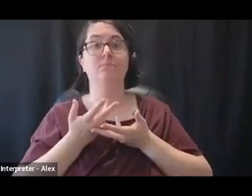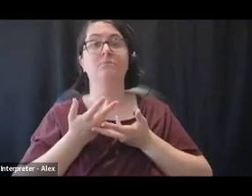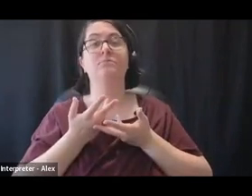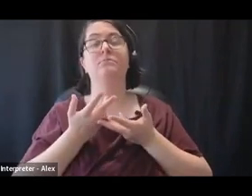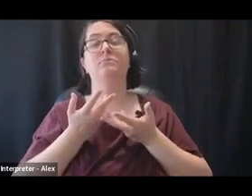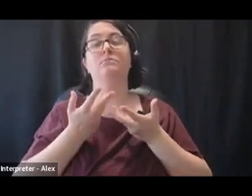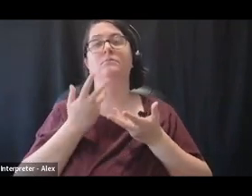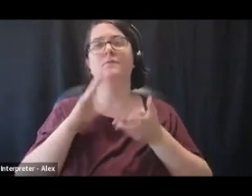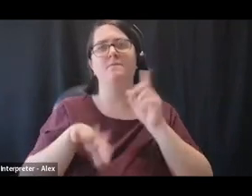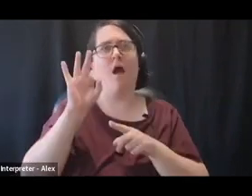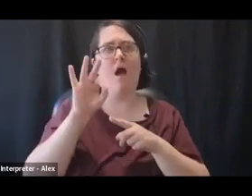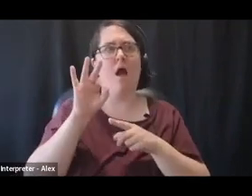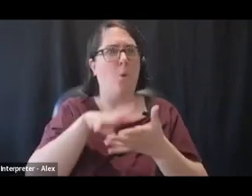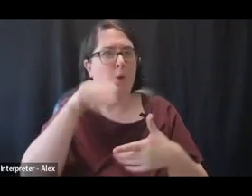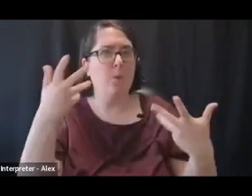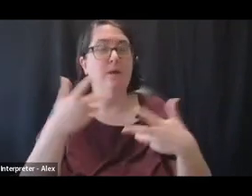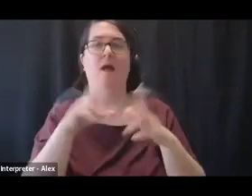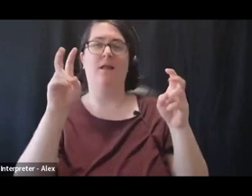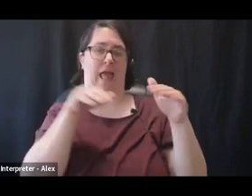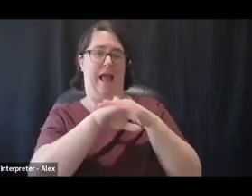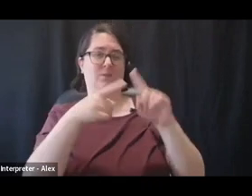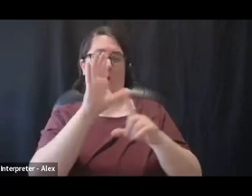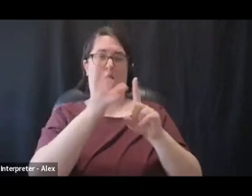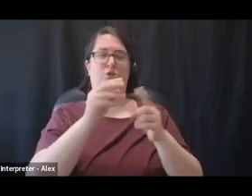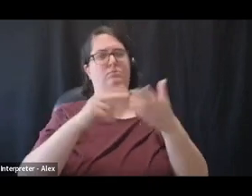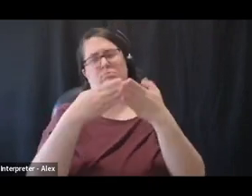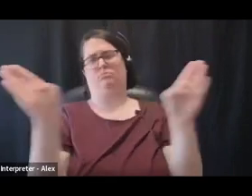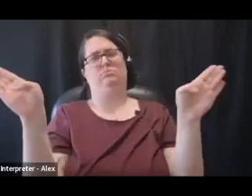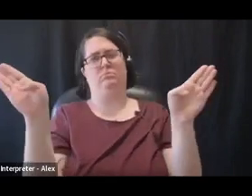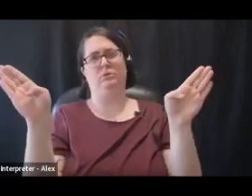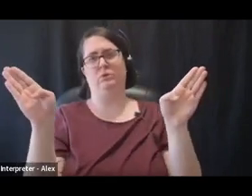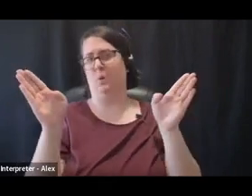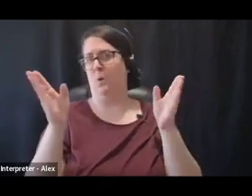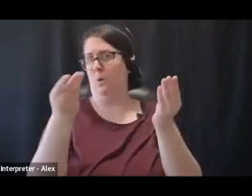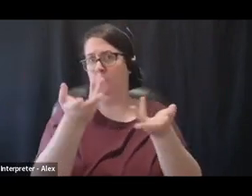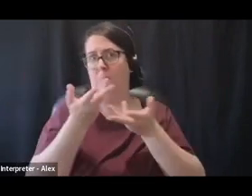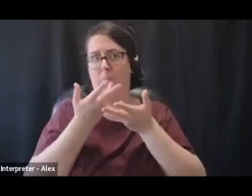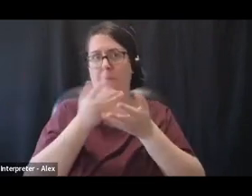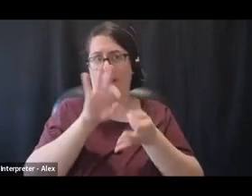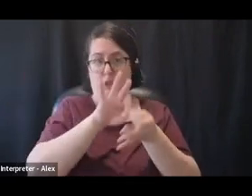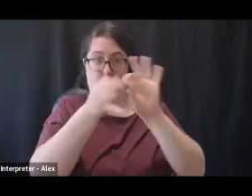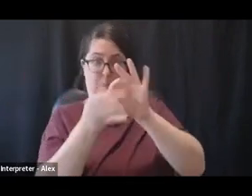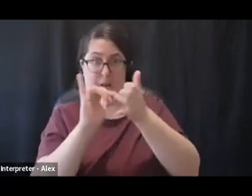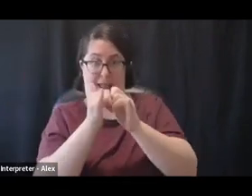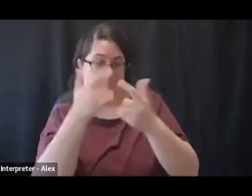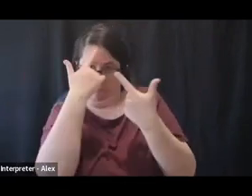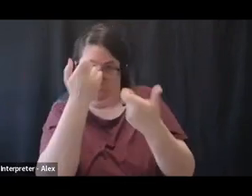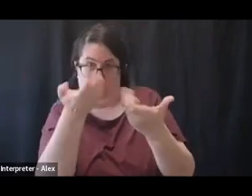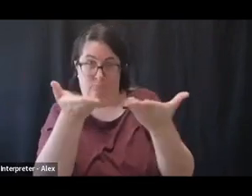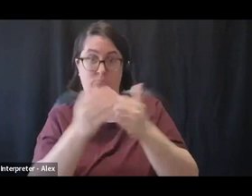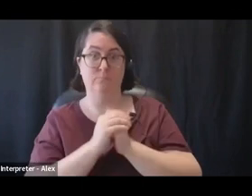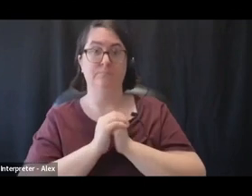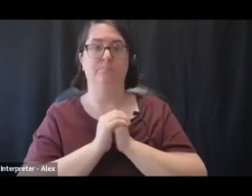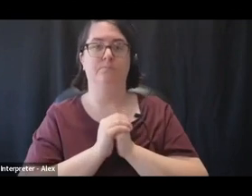And what we mean by access to culture is quite large, so feel free to interpret this how you'd like.